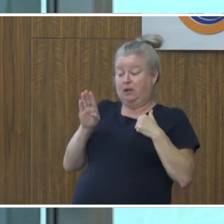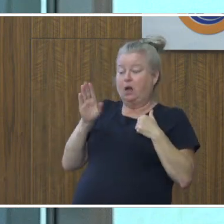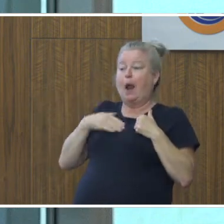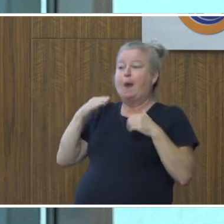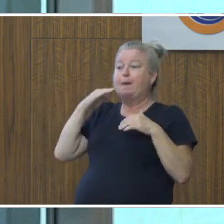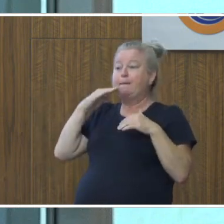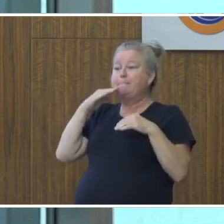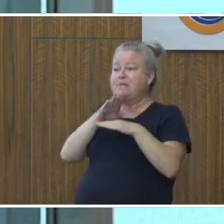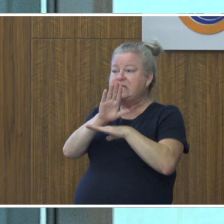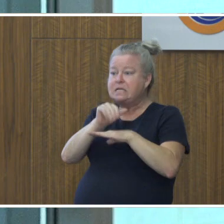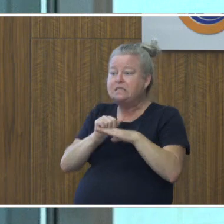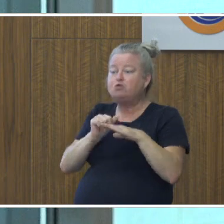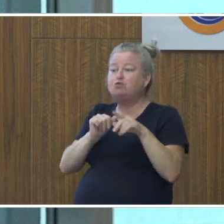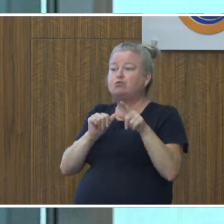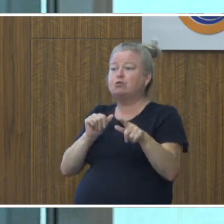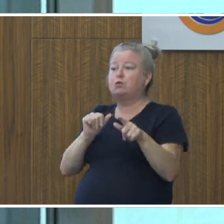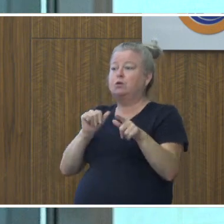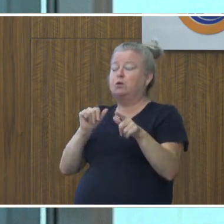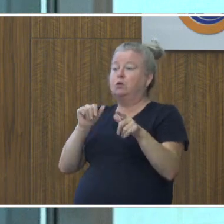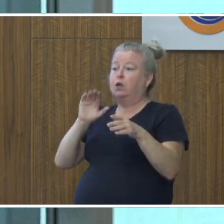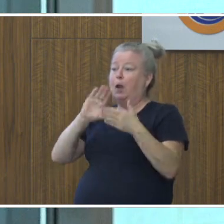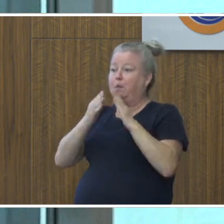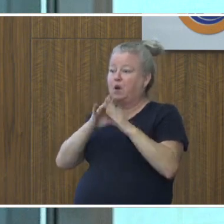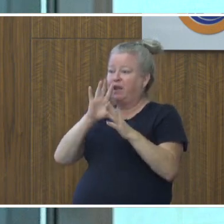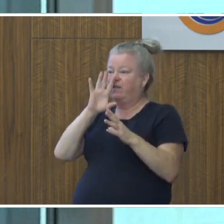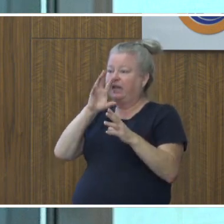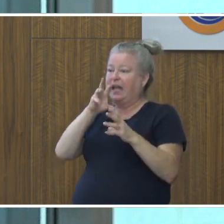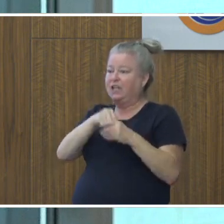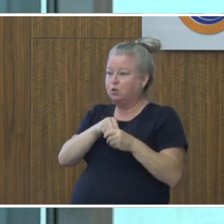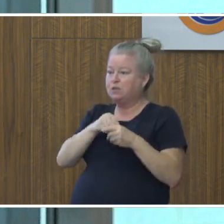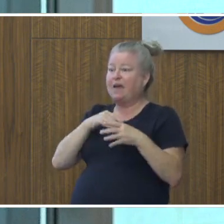communities a community of interest. We do deal with kind of